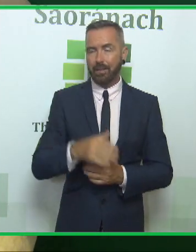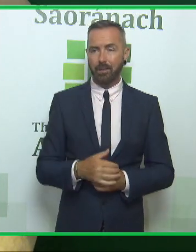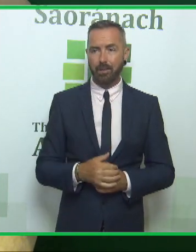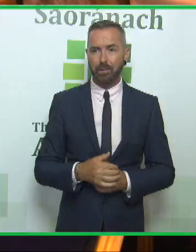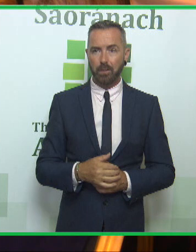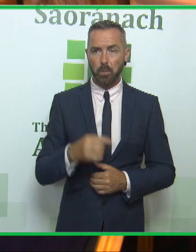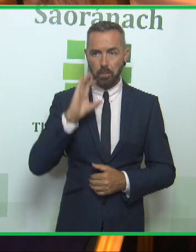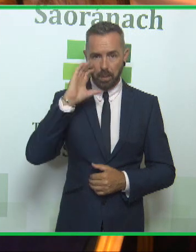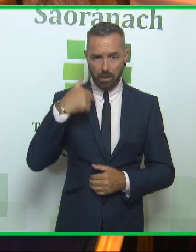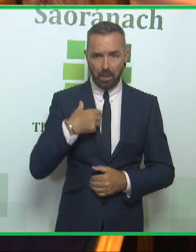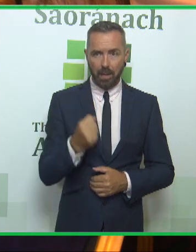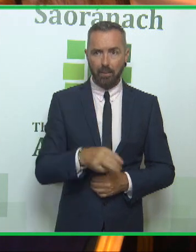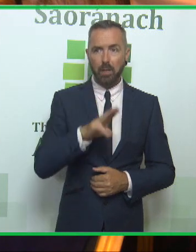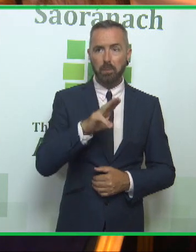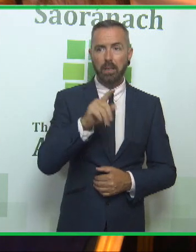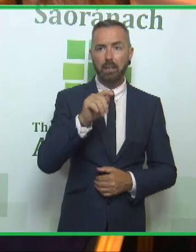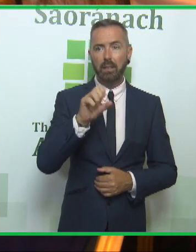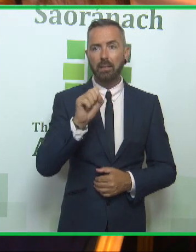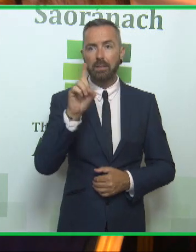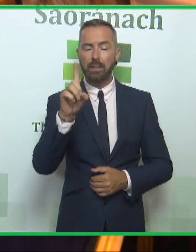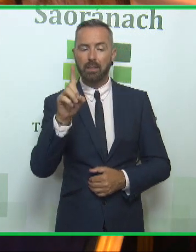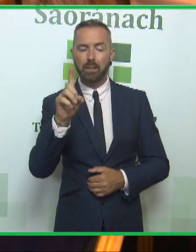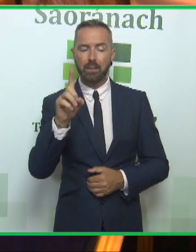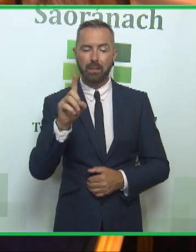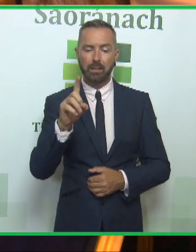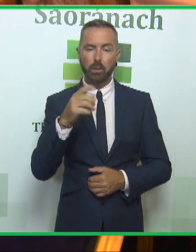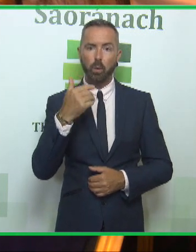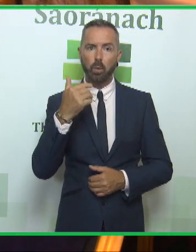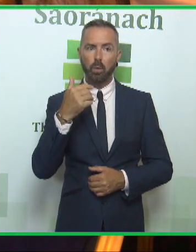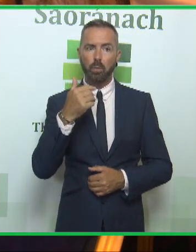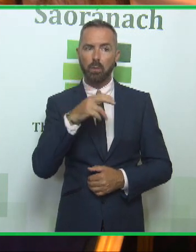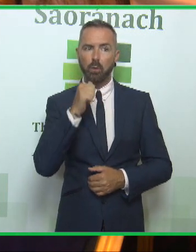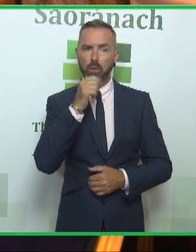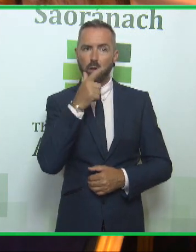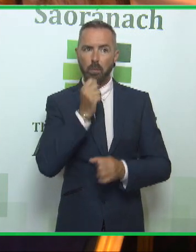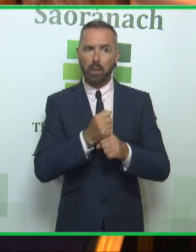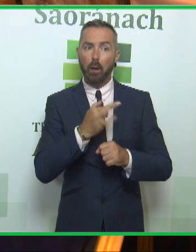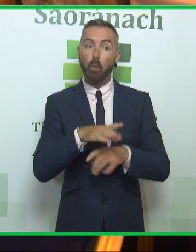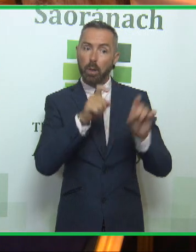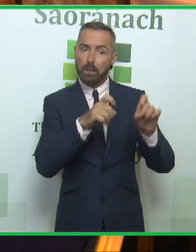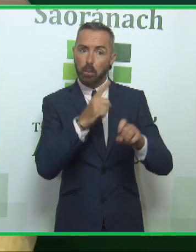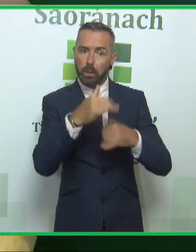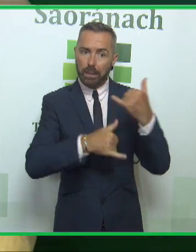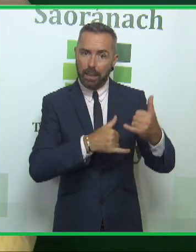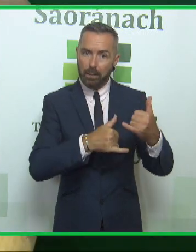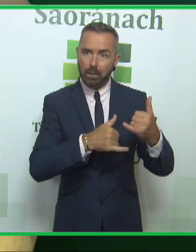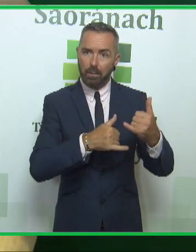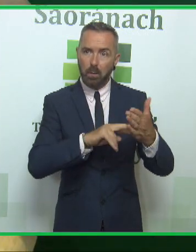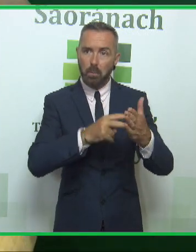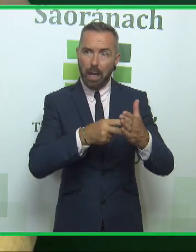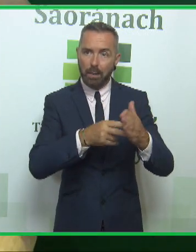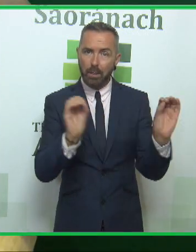process of, right, you're here now, do you want to be here a year? What can we put in place?